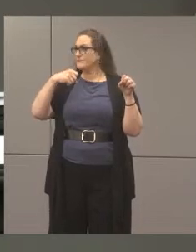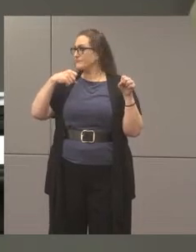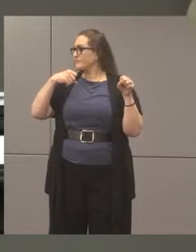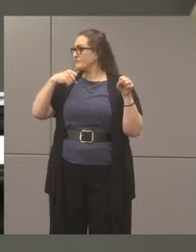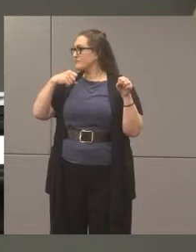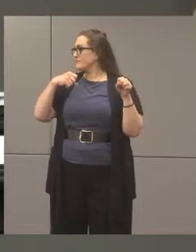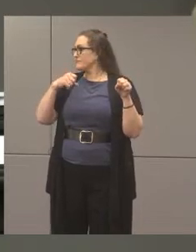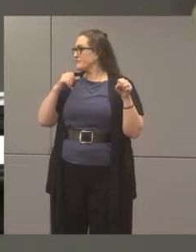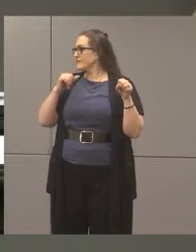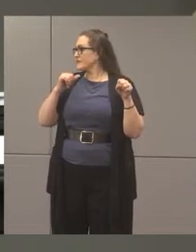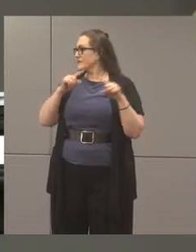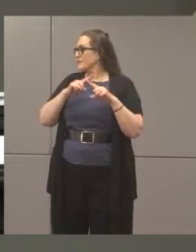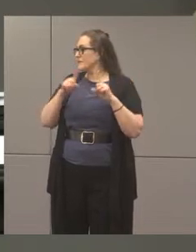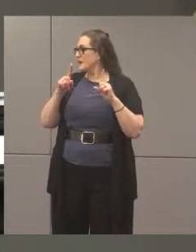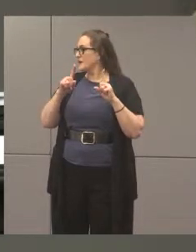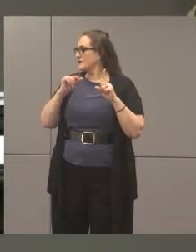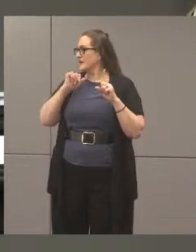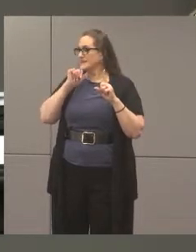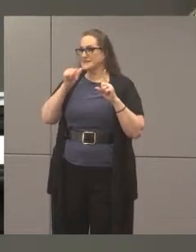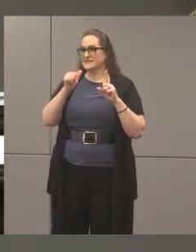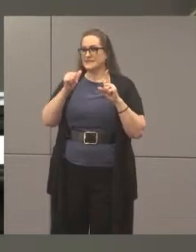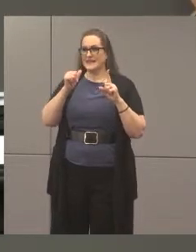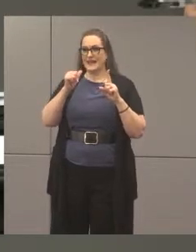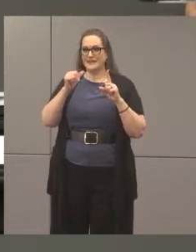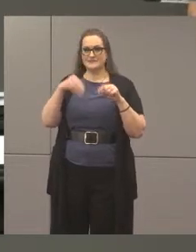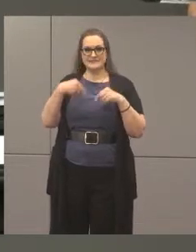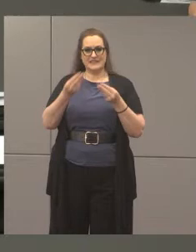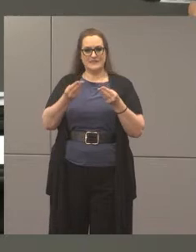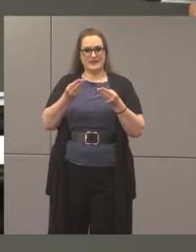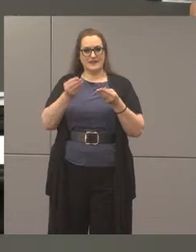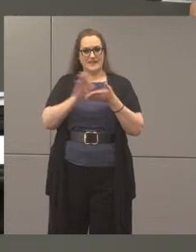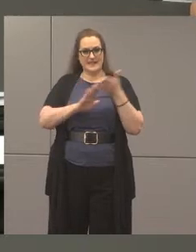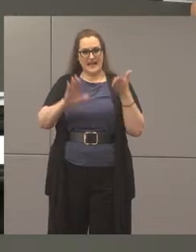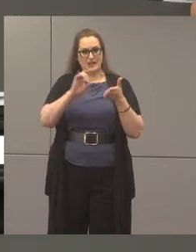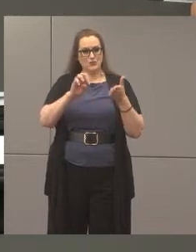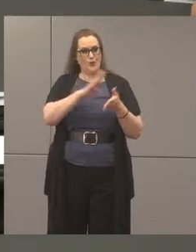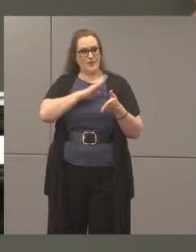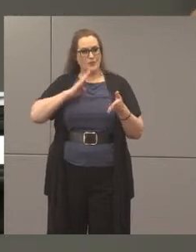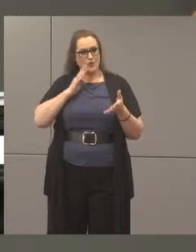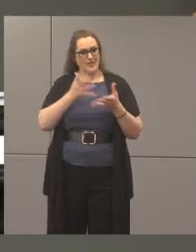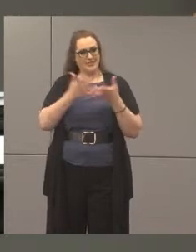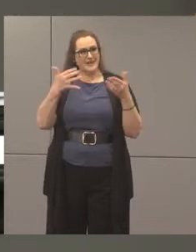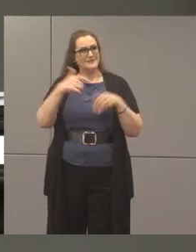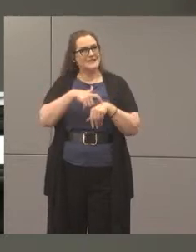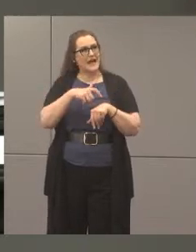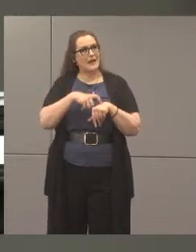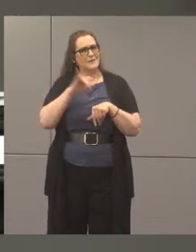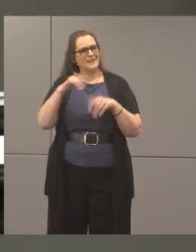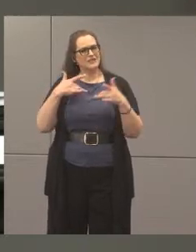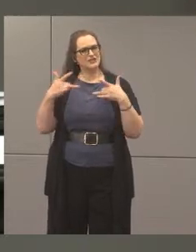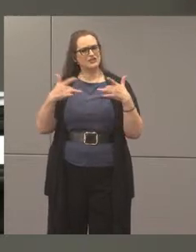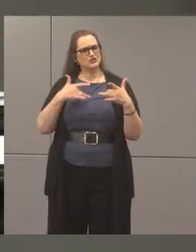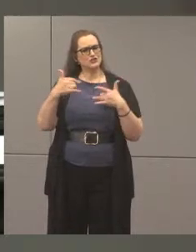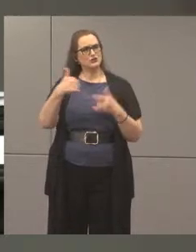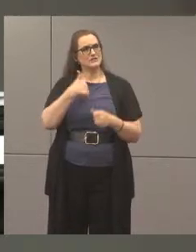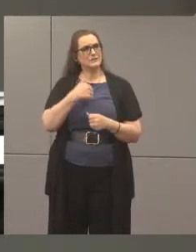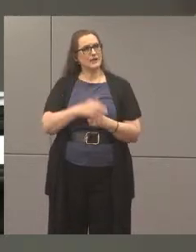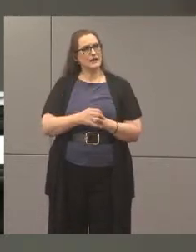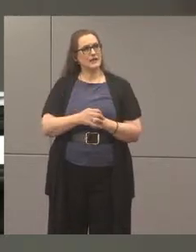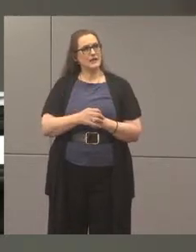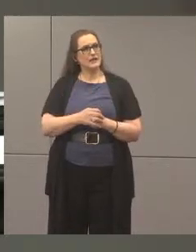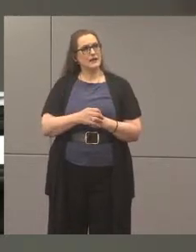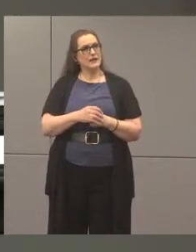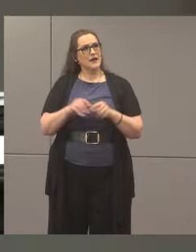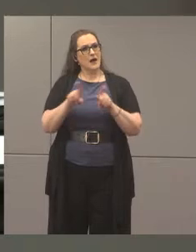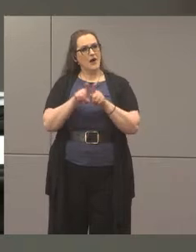And it's not given this board or the college a lot of time. That concerns me. It